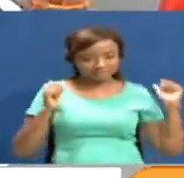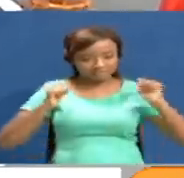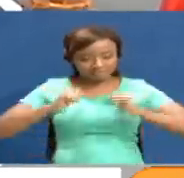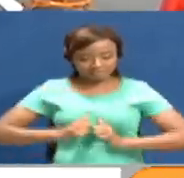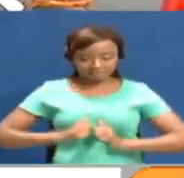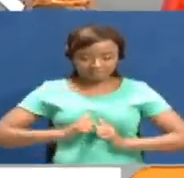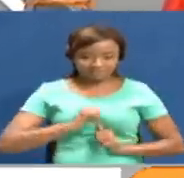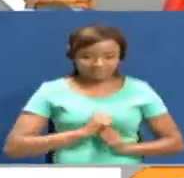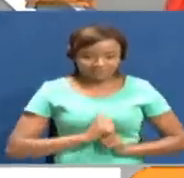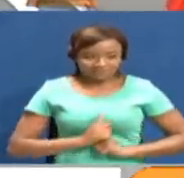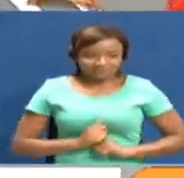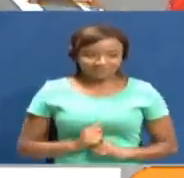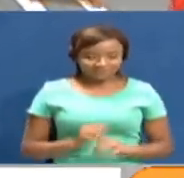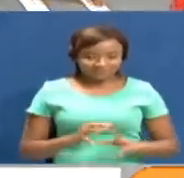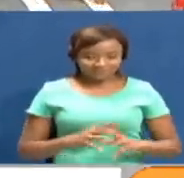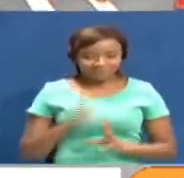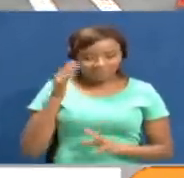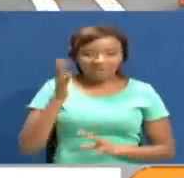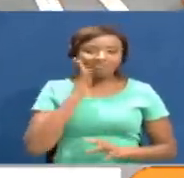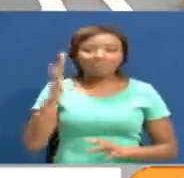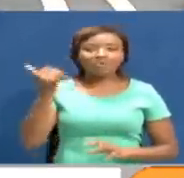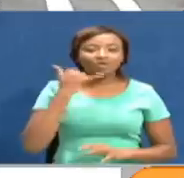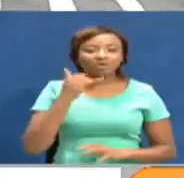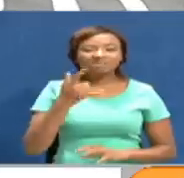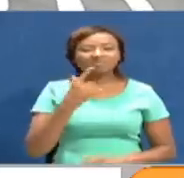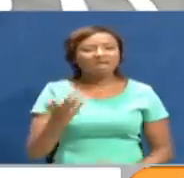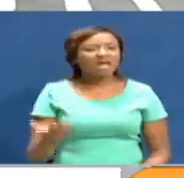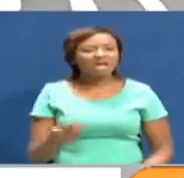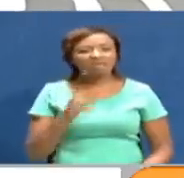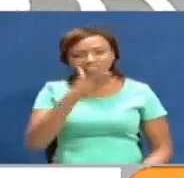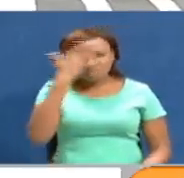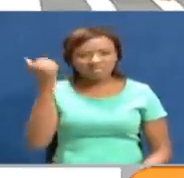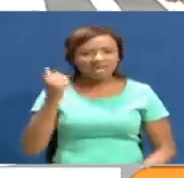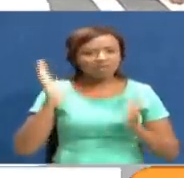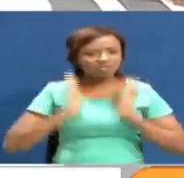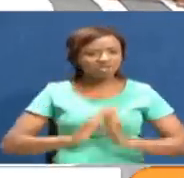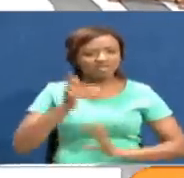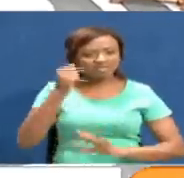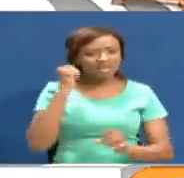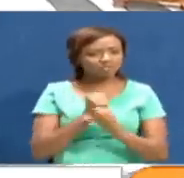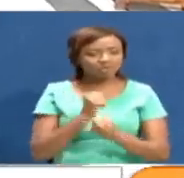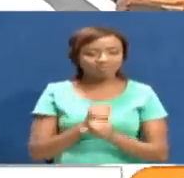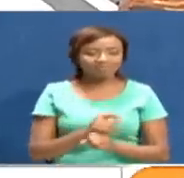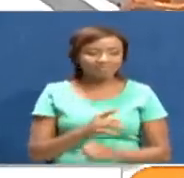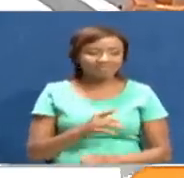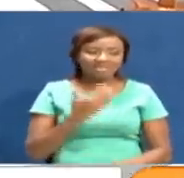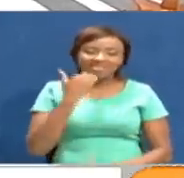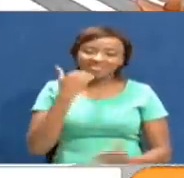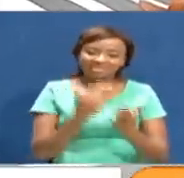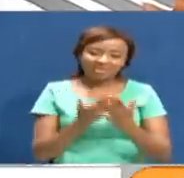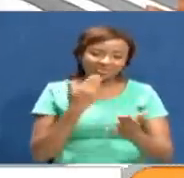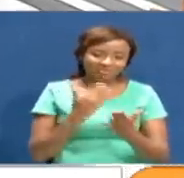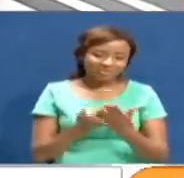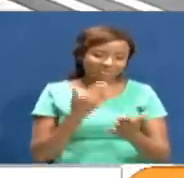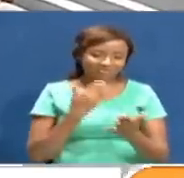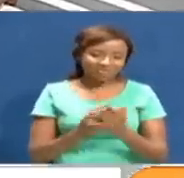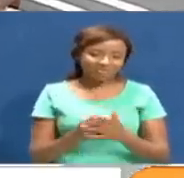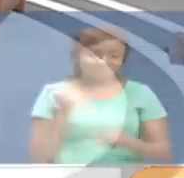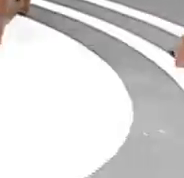that I have my jacket. Okay. Because she'll call and say, you've left your jacket. Yeah. So thanks again, General. Thanks.